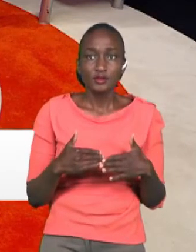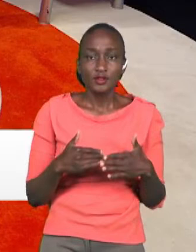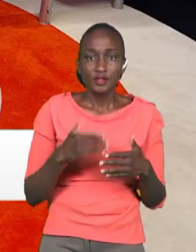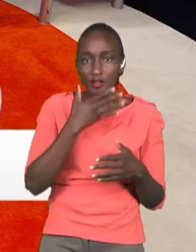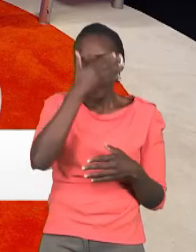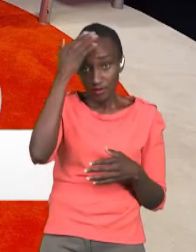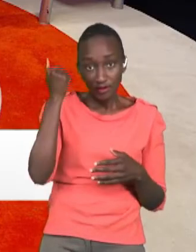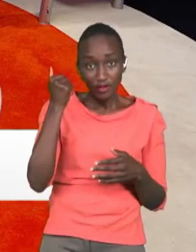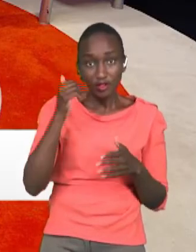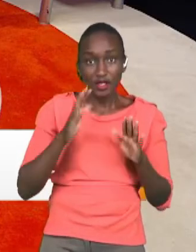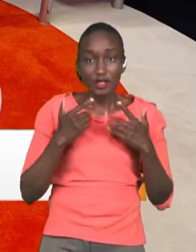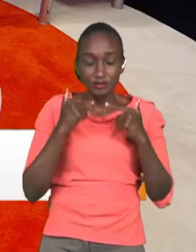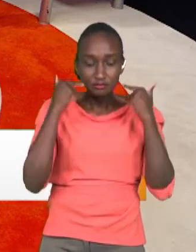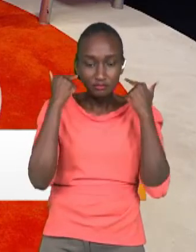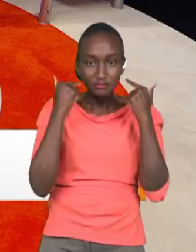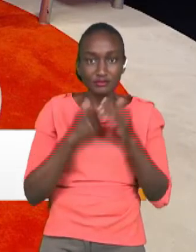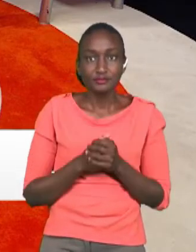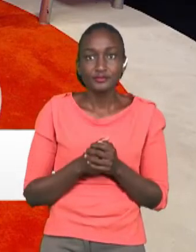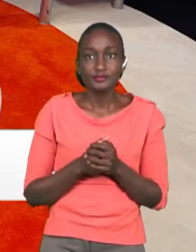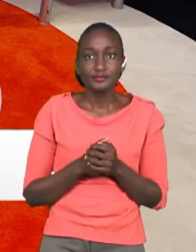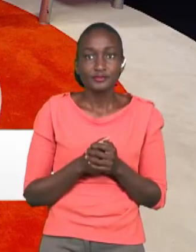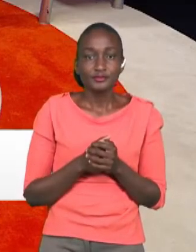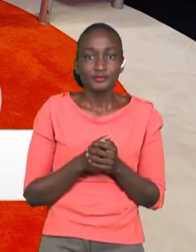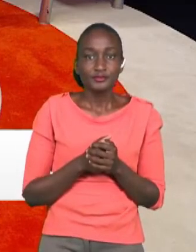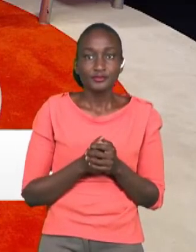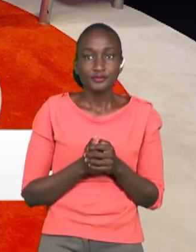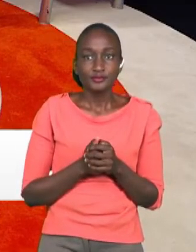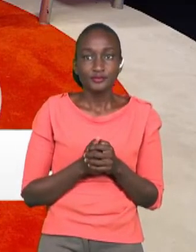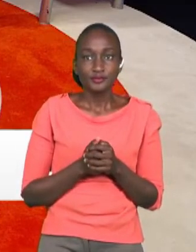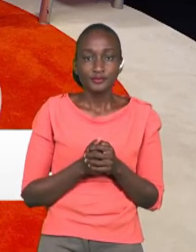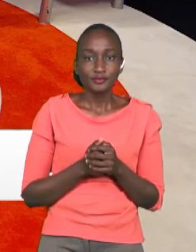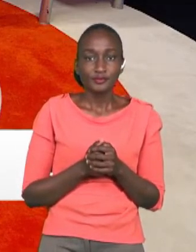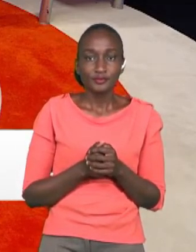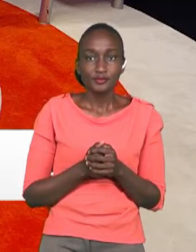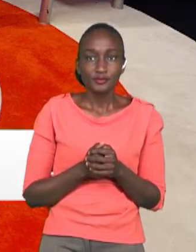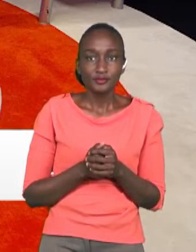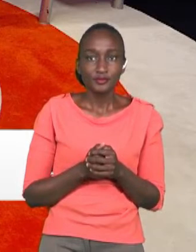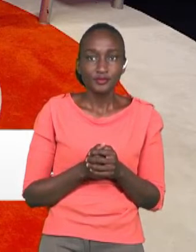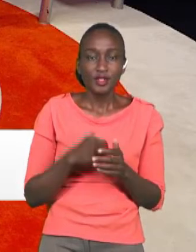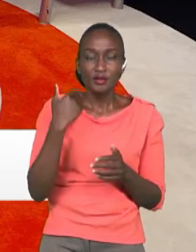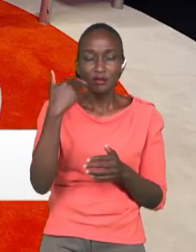Yes. How to smile. Yes. Okay. Only the frown face like this.